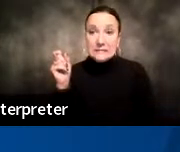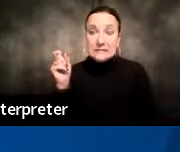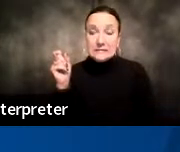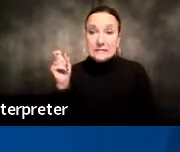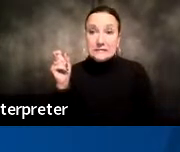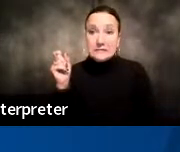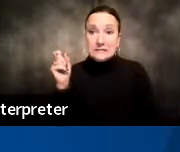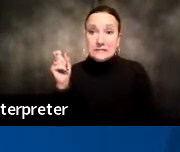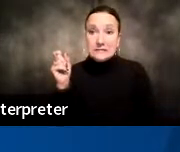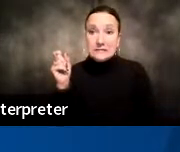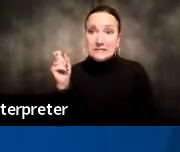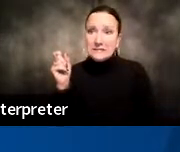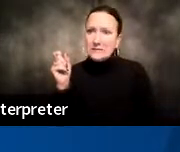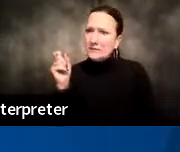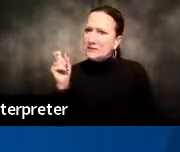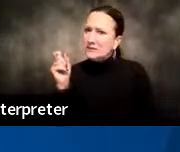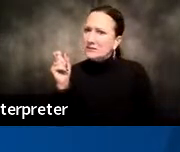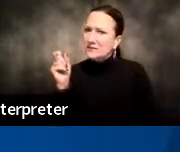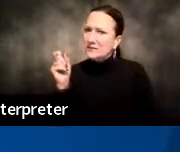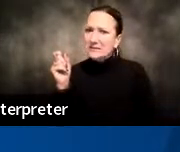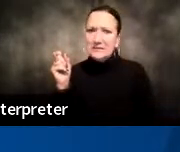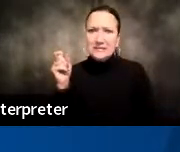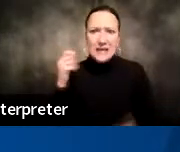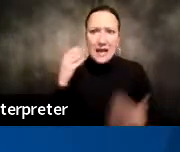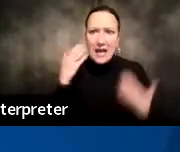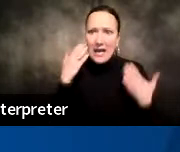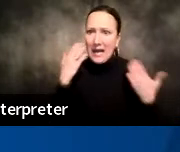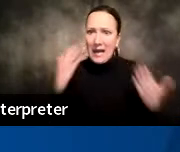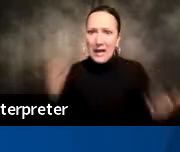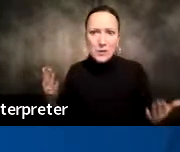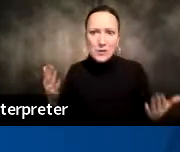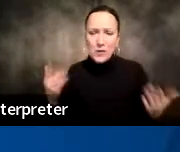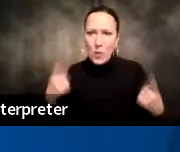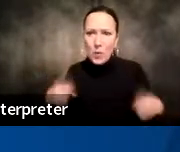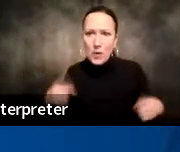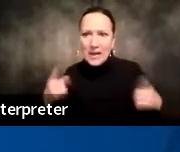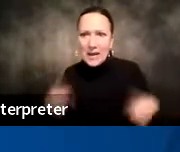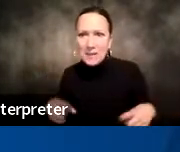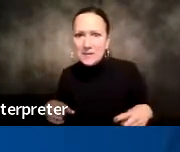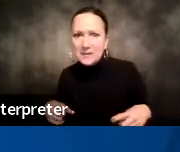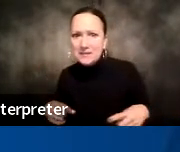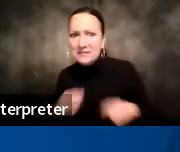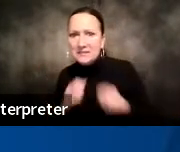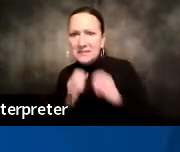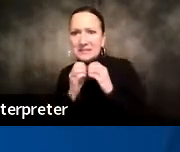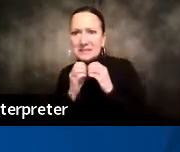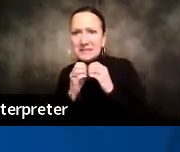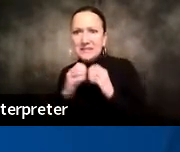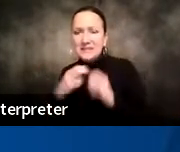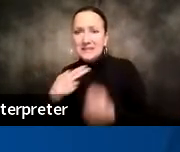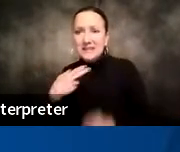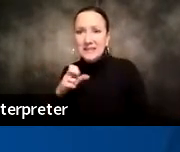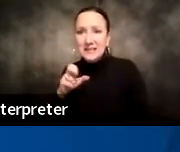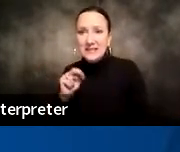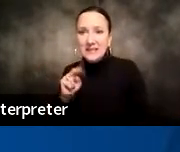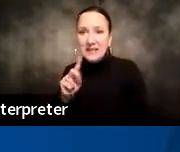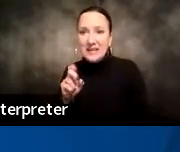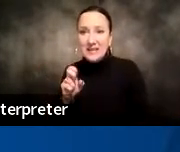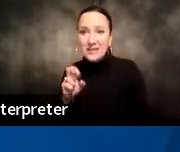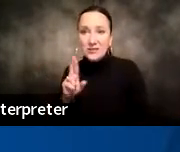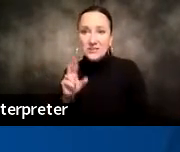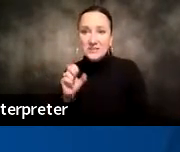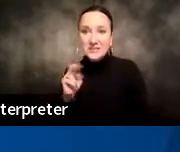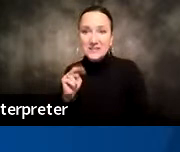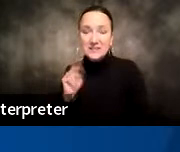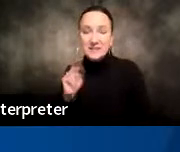What's going on? Somebody is breaking up. I don't know what happened. I think that may have been Commissioner Henderson, maybe some issue on her end.